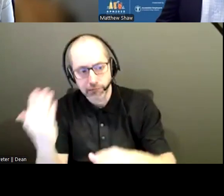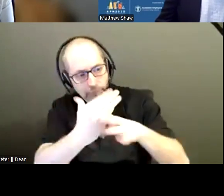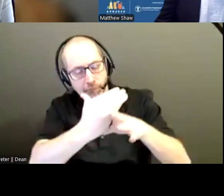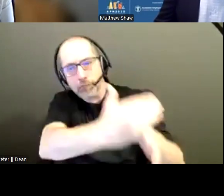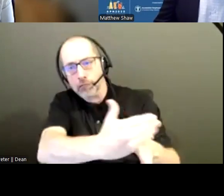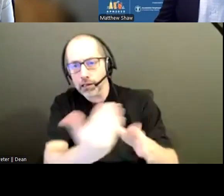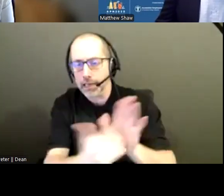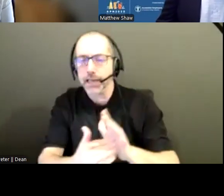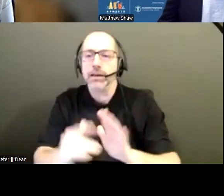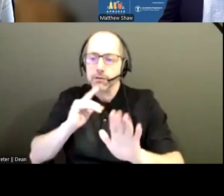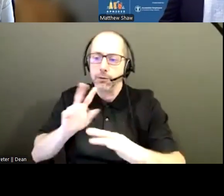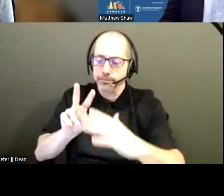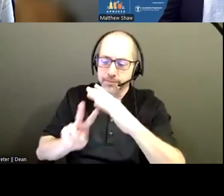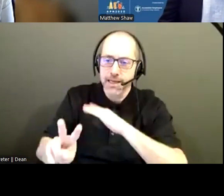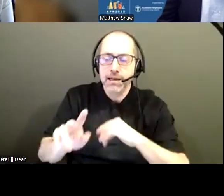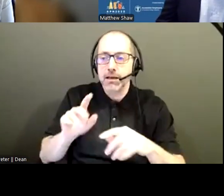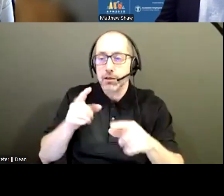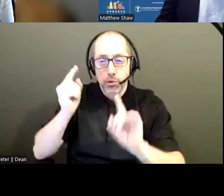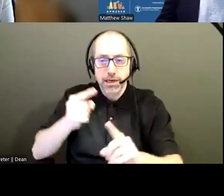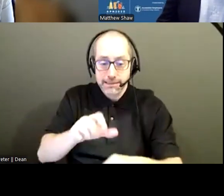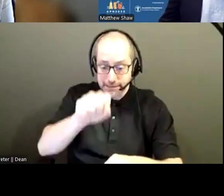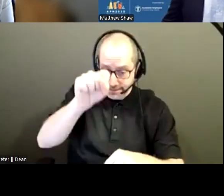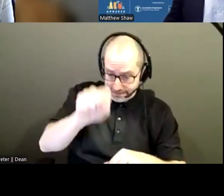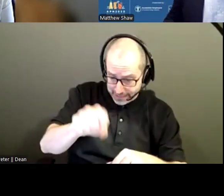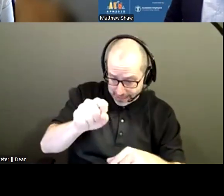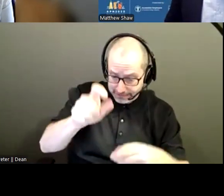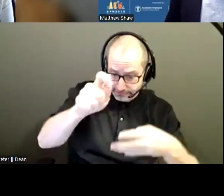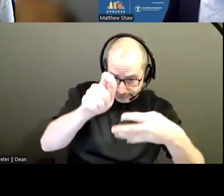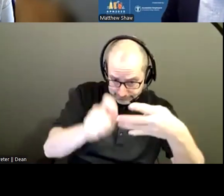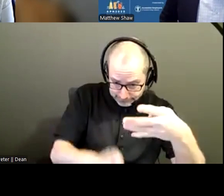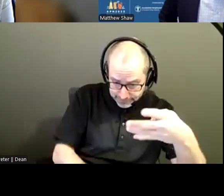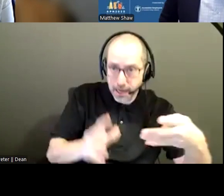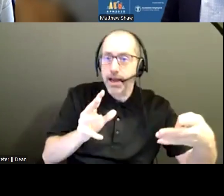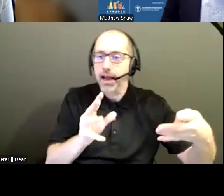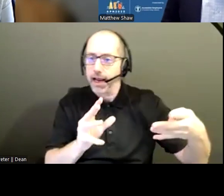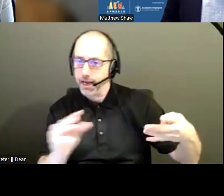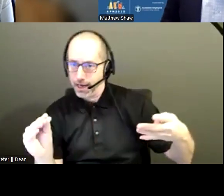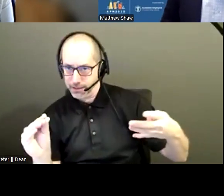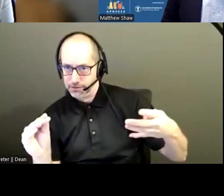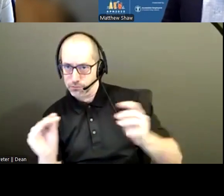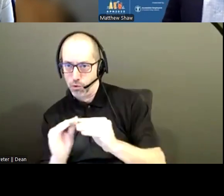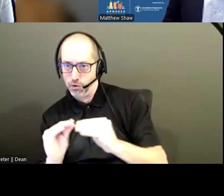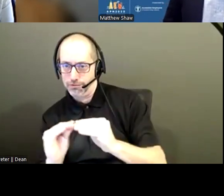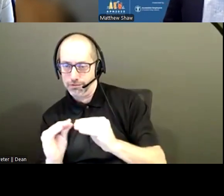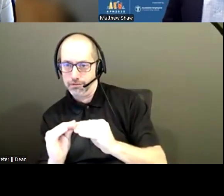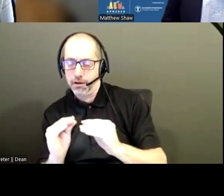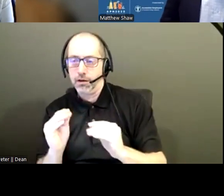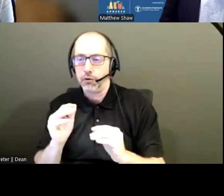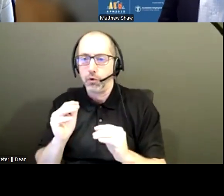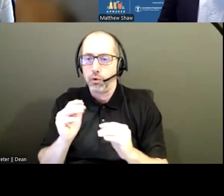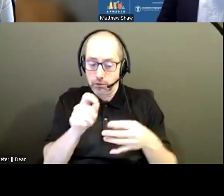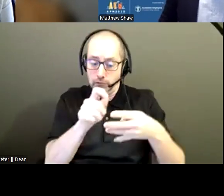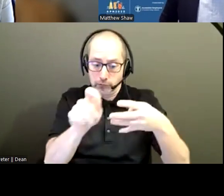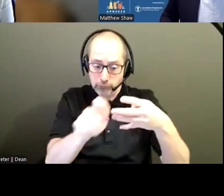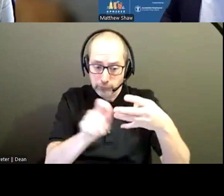yes and exercise. You know, we can do the checkbox exercise, but let's also think about how we're going to prevent